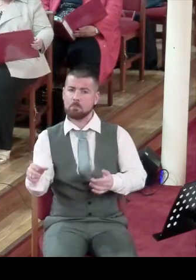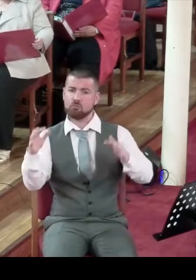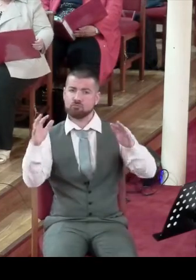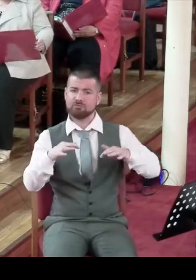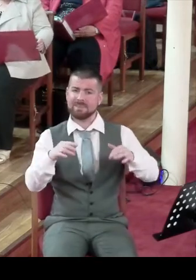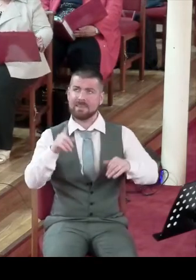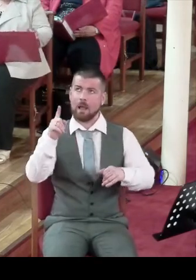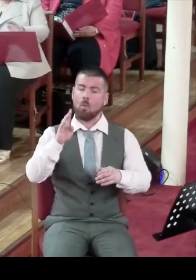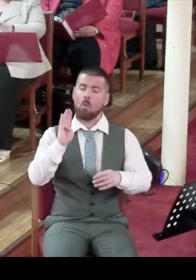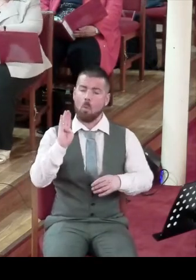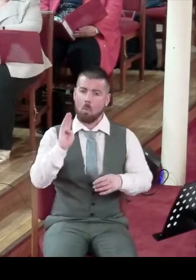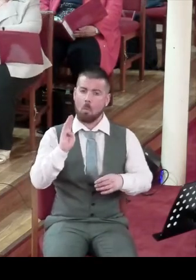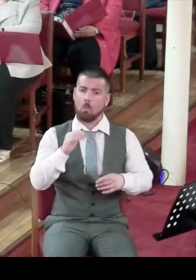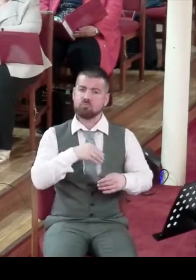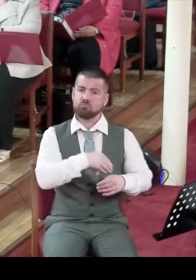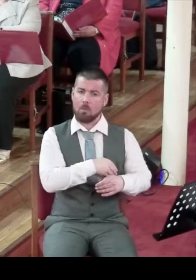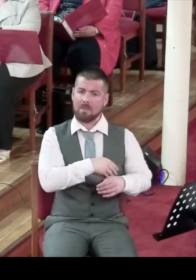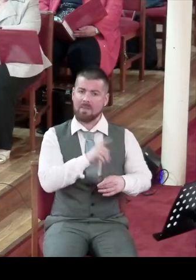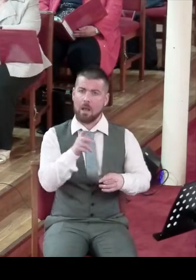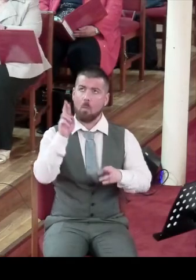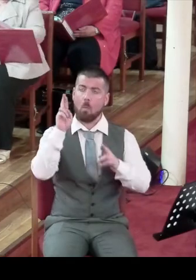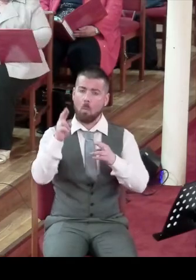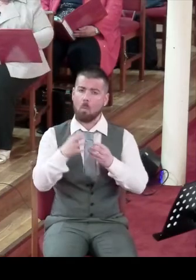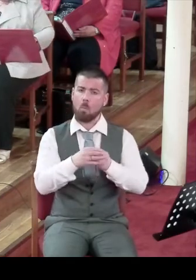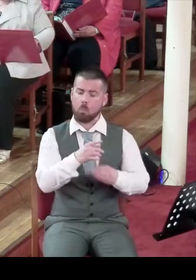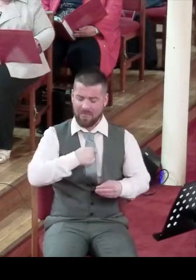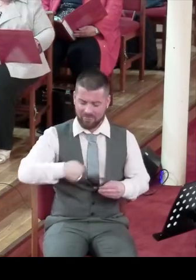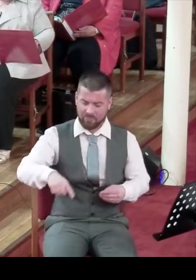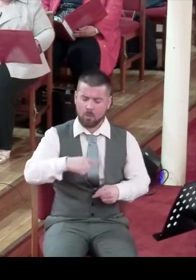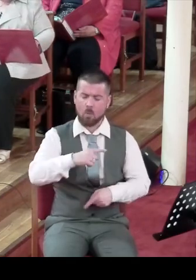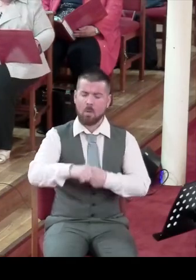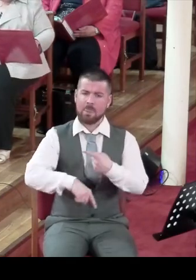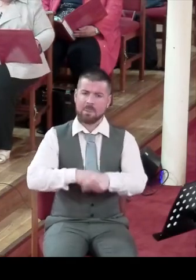promise that his hope is with us at all times?